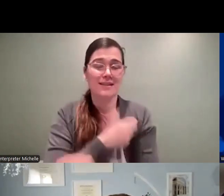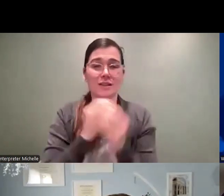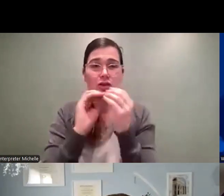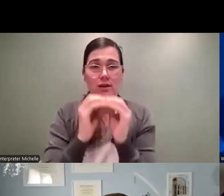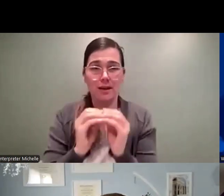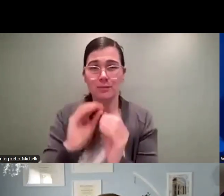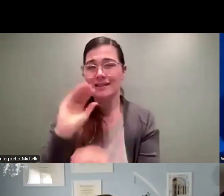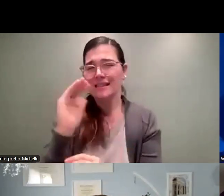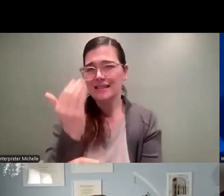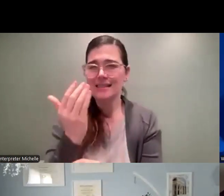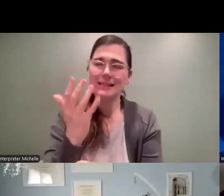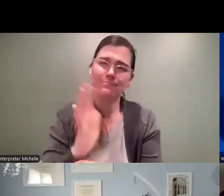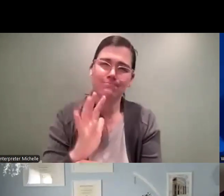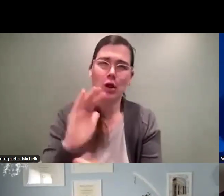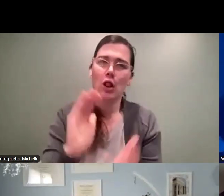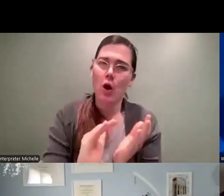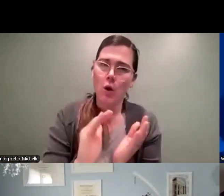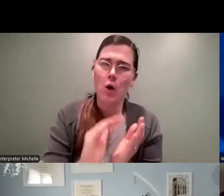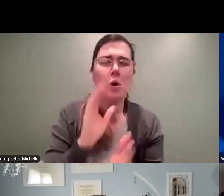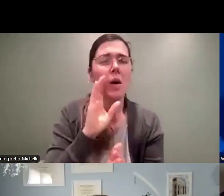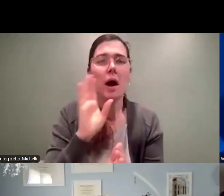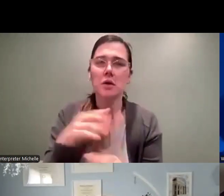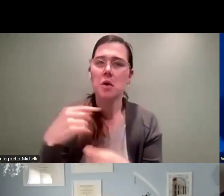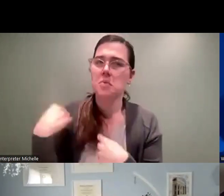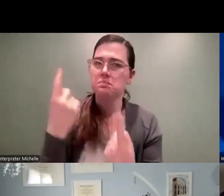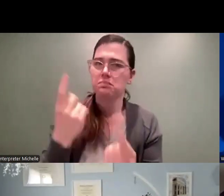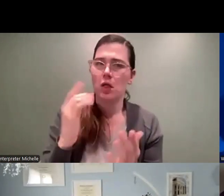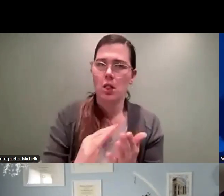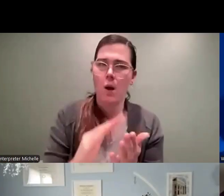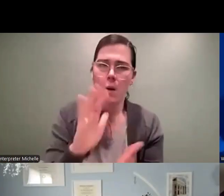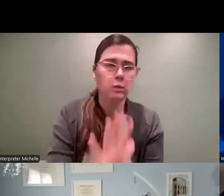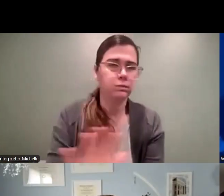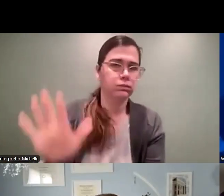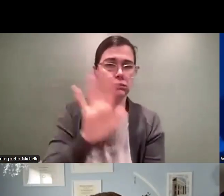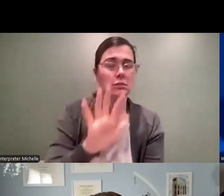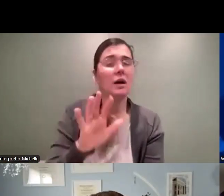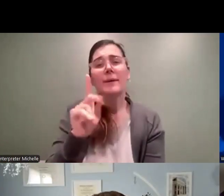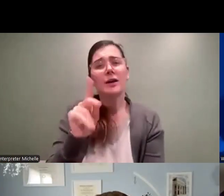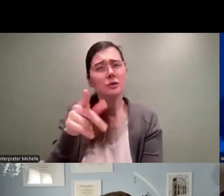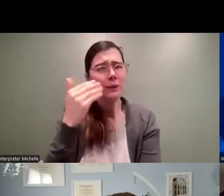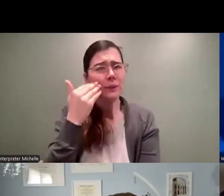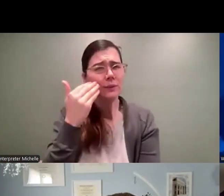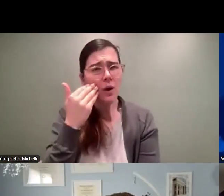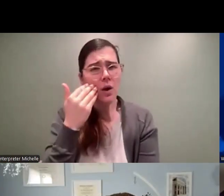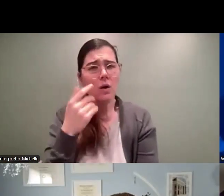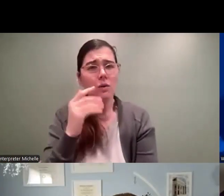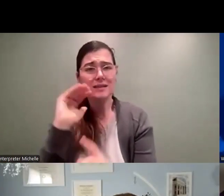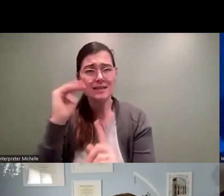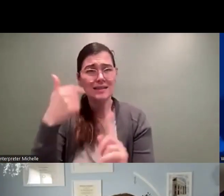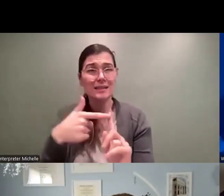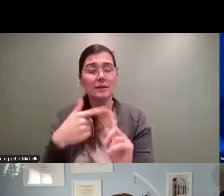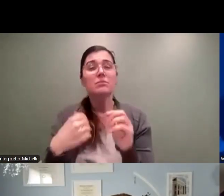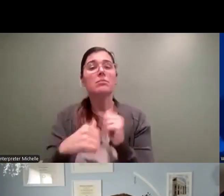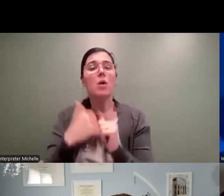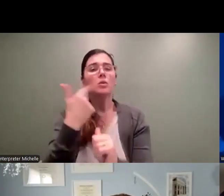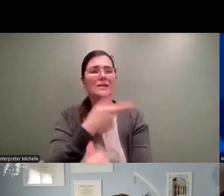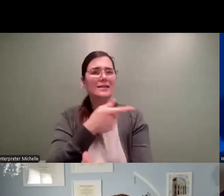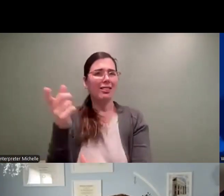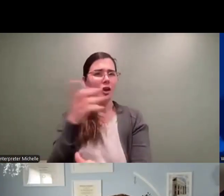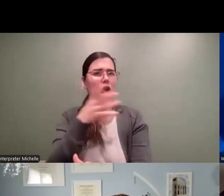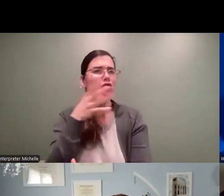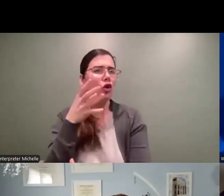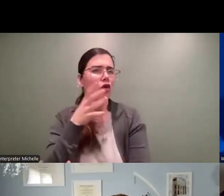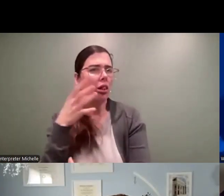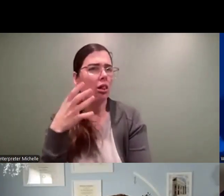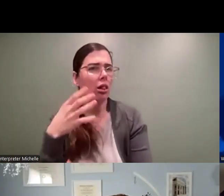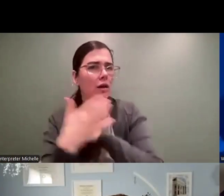low. I know that they've been low all over, but do you know, having looked, it seems like those are mostly very rural counties. So have